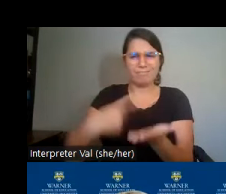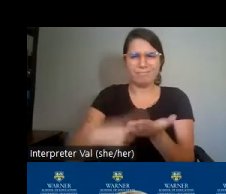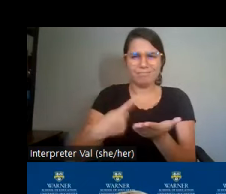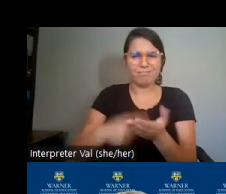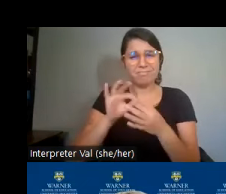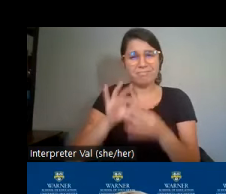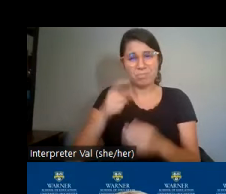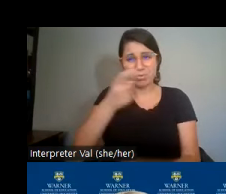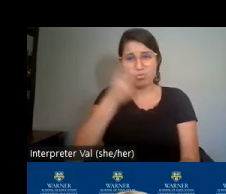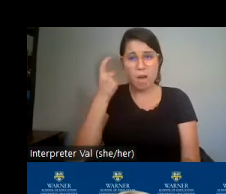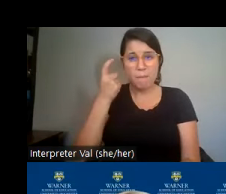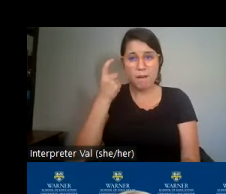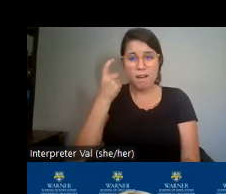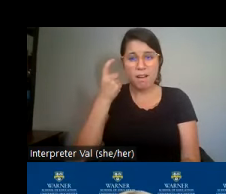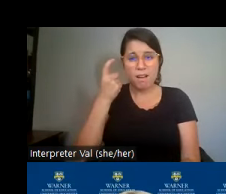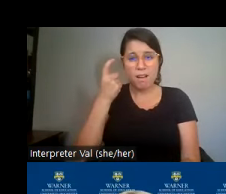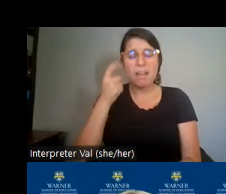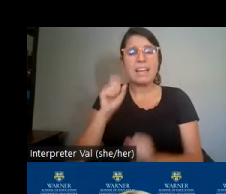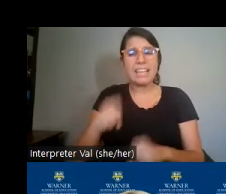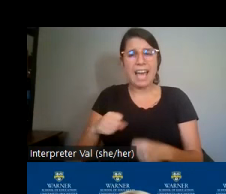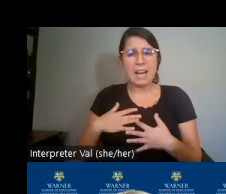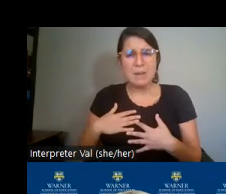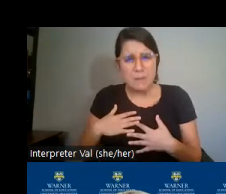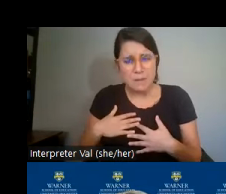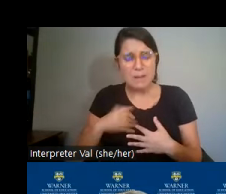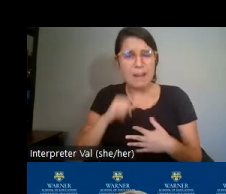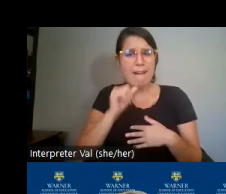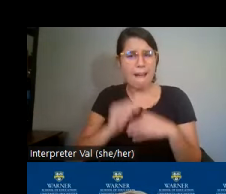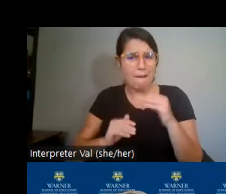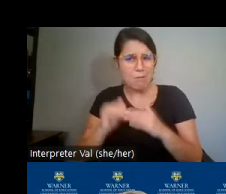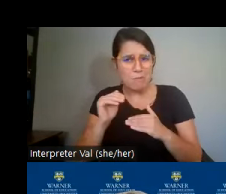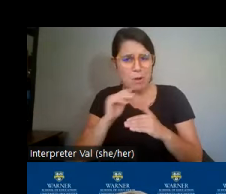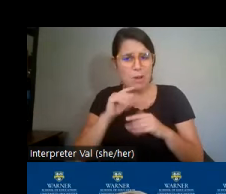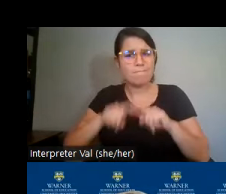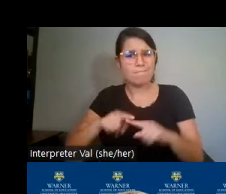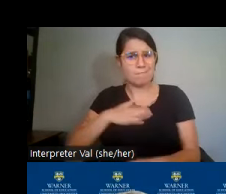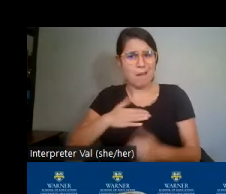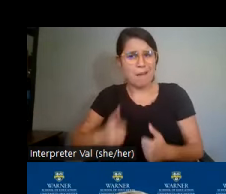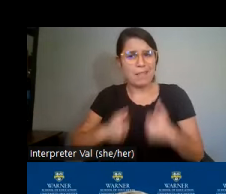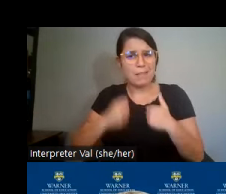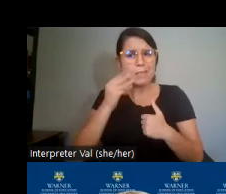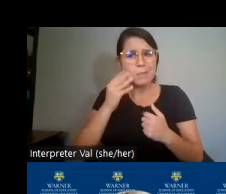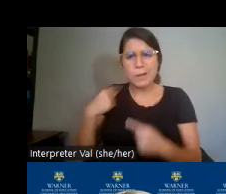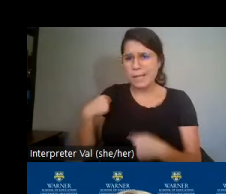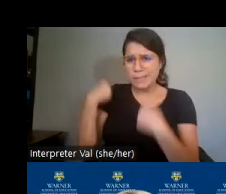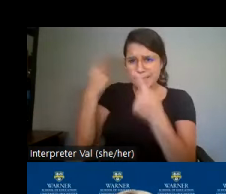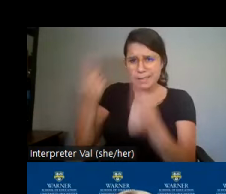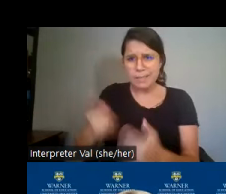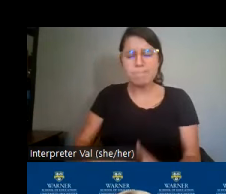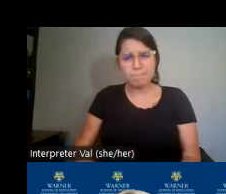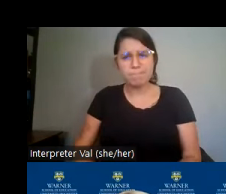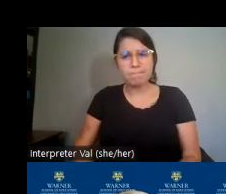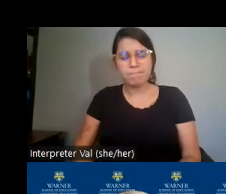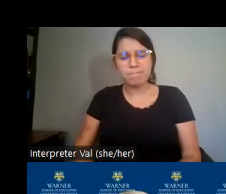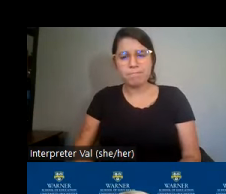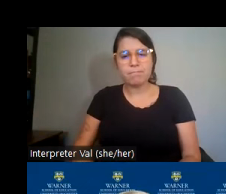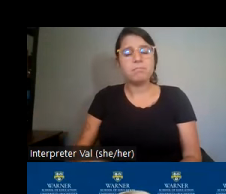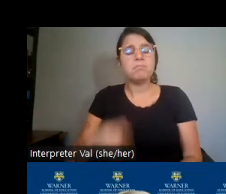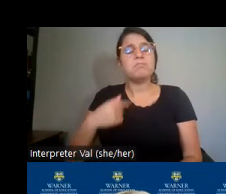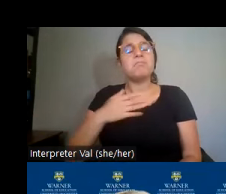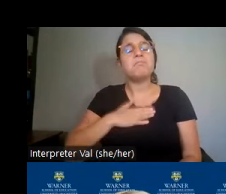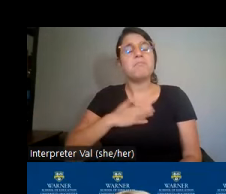trauma can be uncomfortable based on our own lived experiences throughout our lifetimes. And so I just humbly request